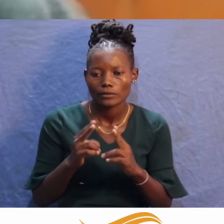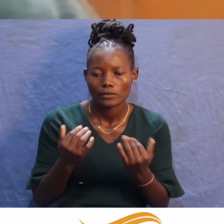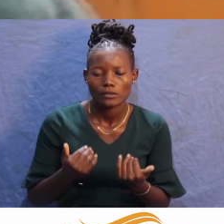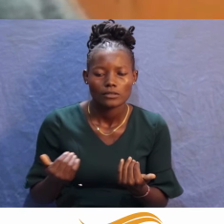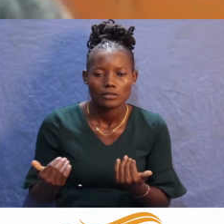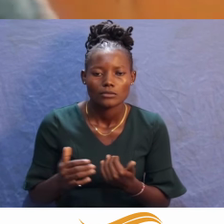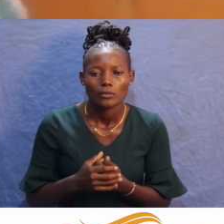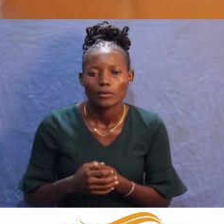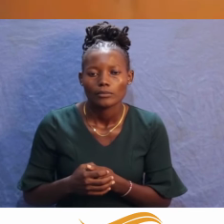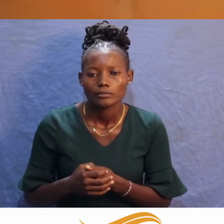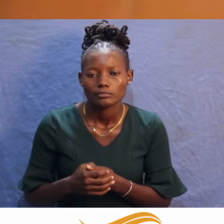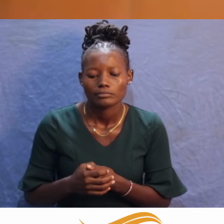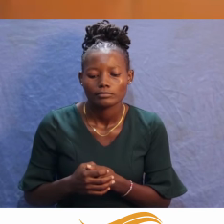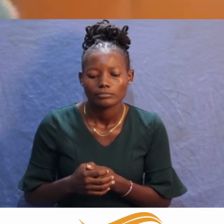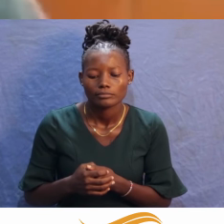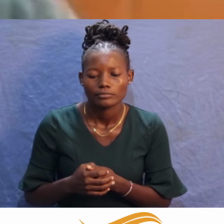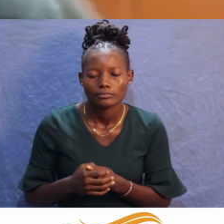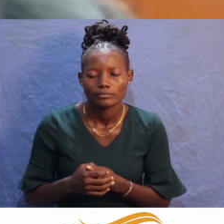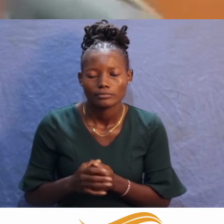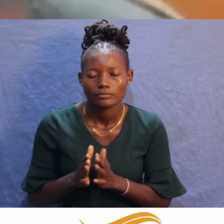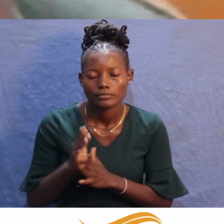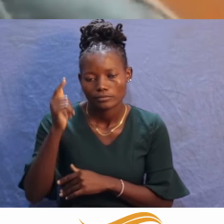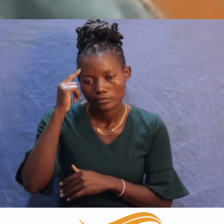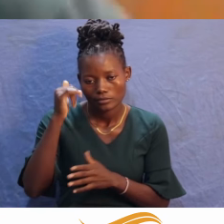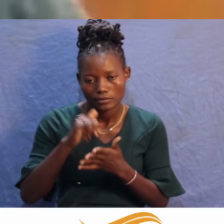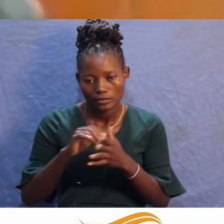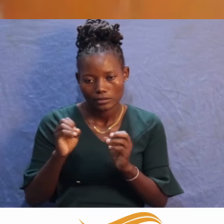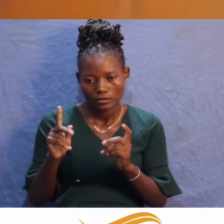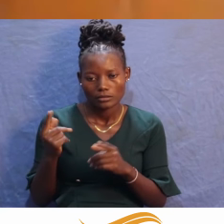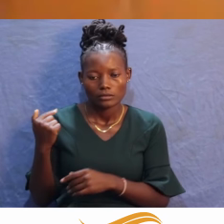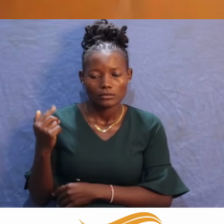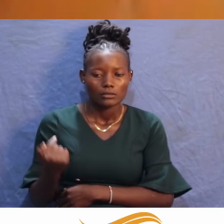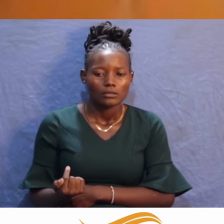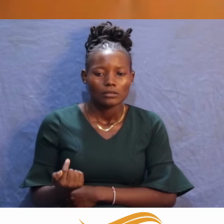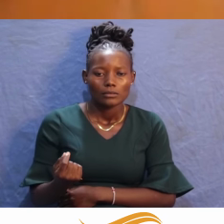runners. And any athlete, the numbers are very small.